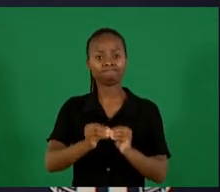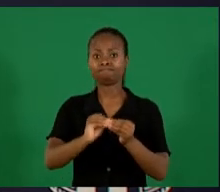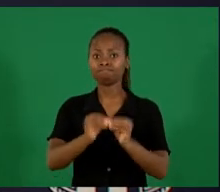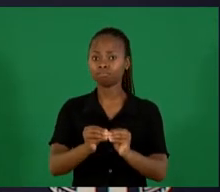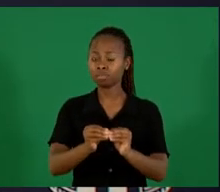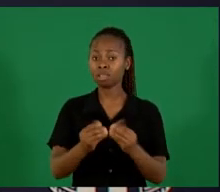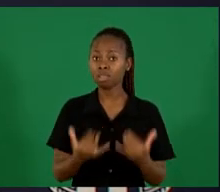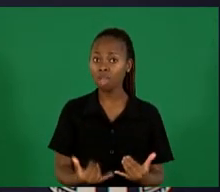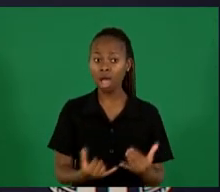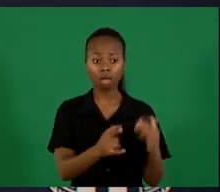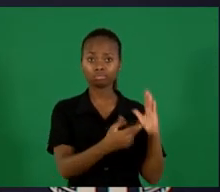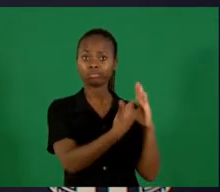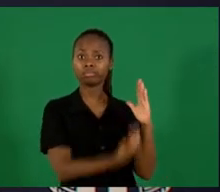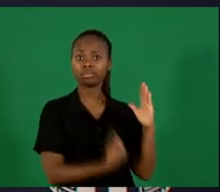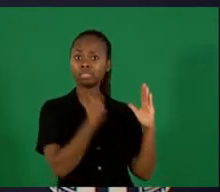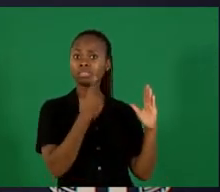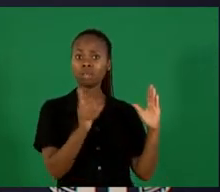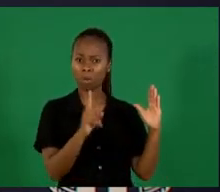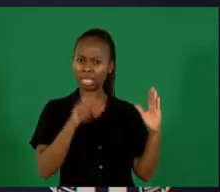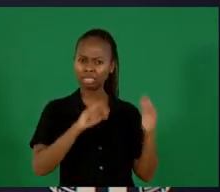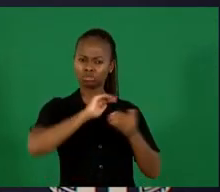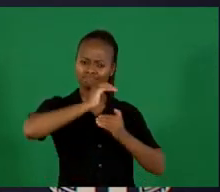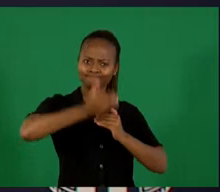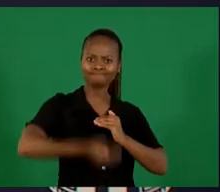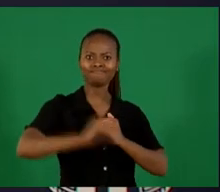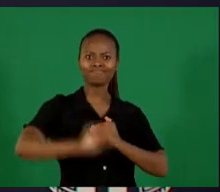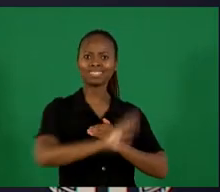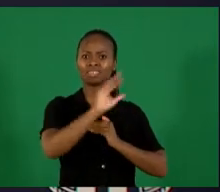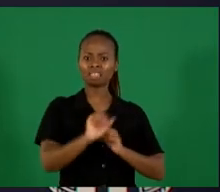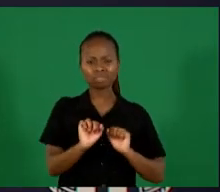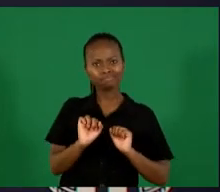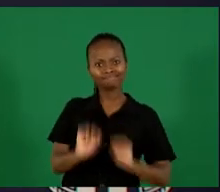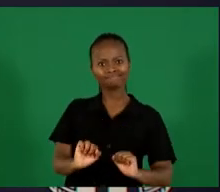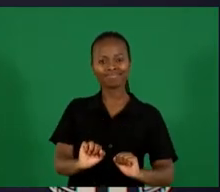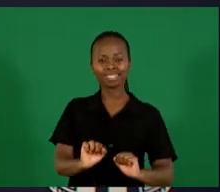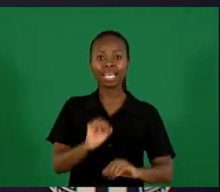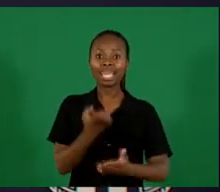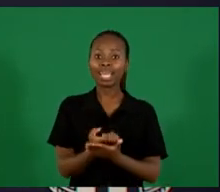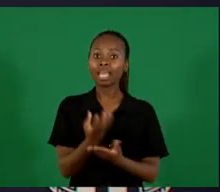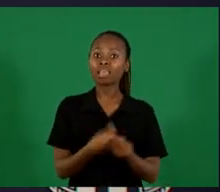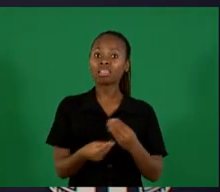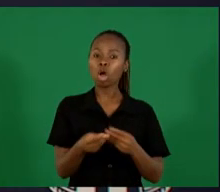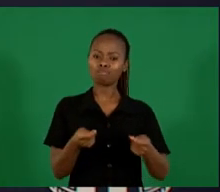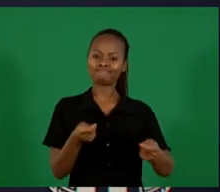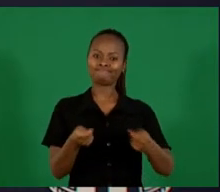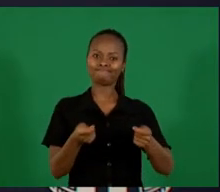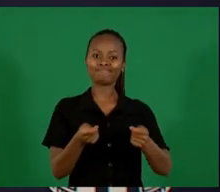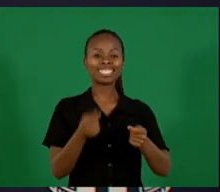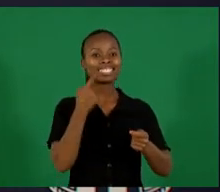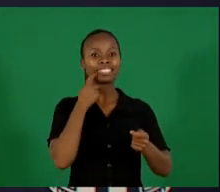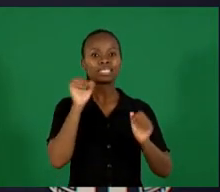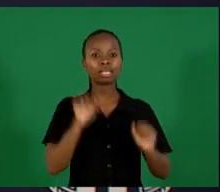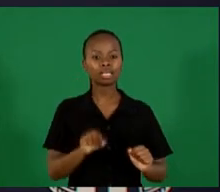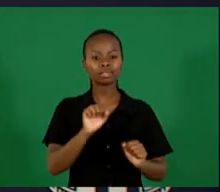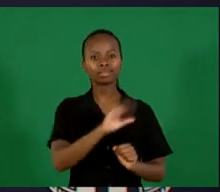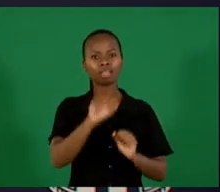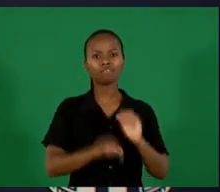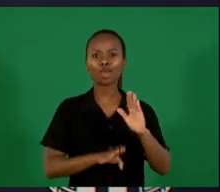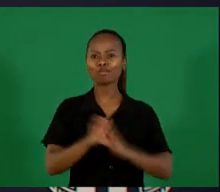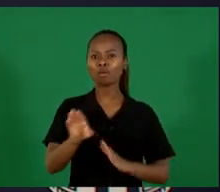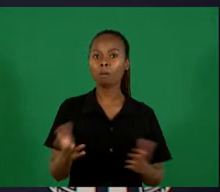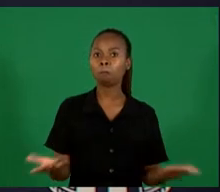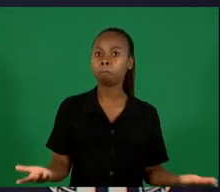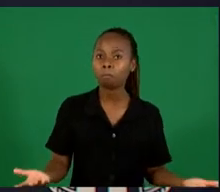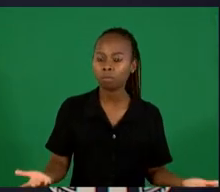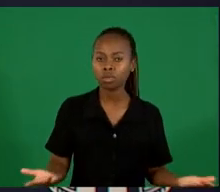must protect the value of the currency in the interest of balanced and sustainable growth. And looking back,